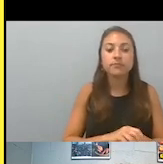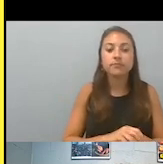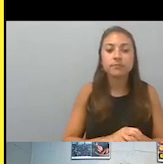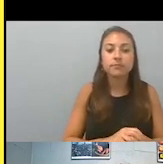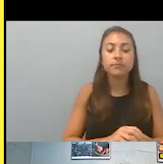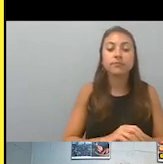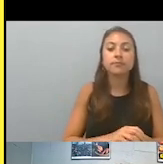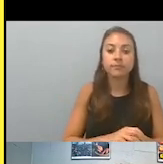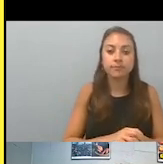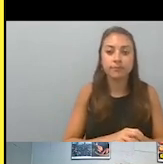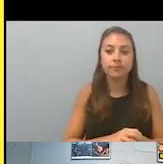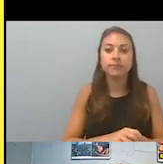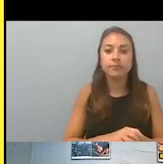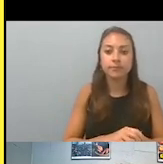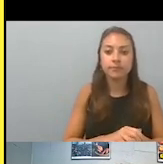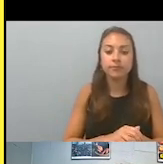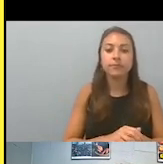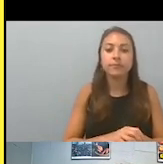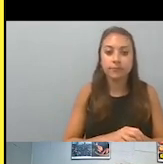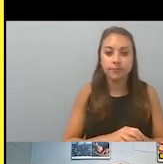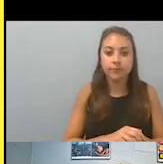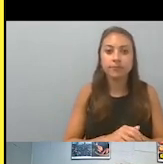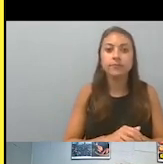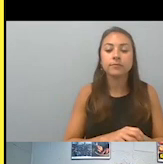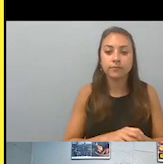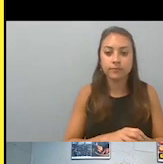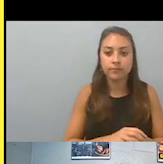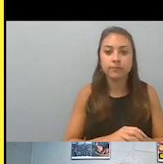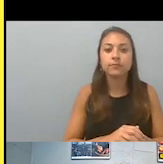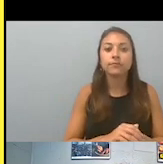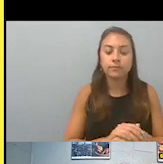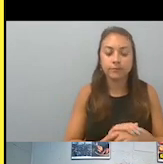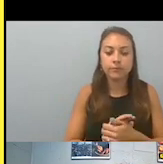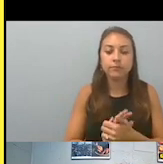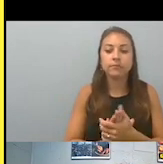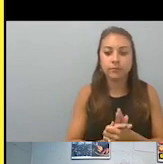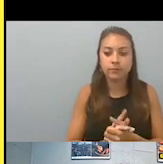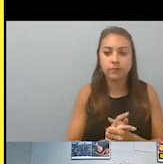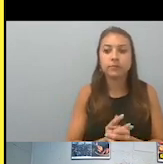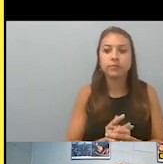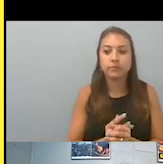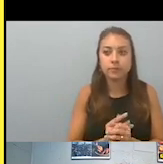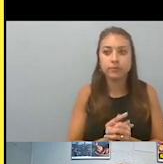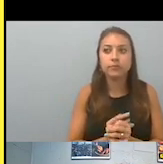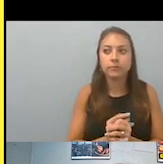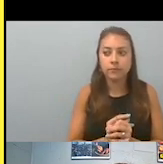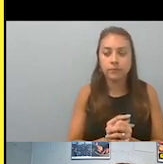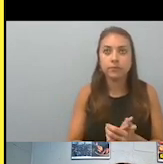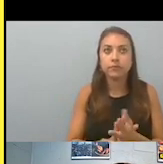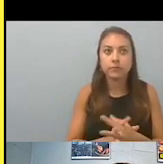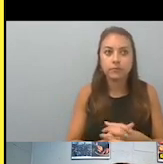this location, where upstairs is all you care to eat, kind of covers all the basics and the general bases,